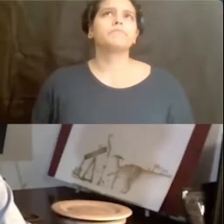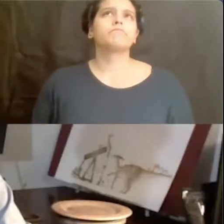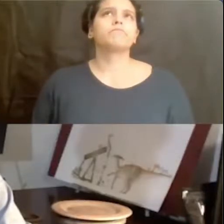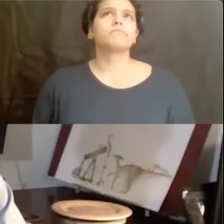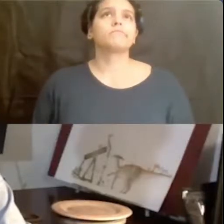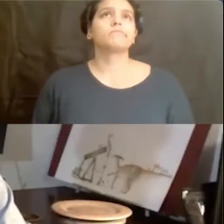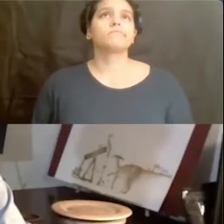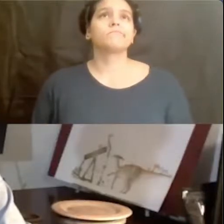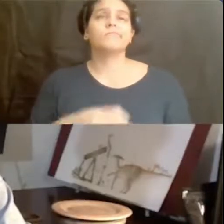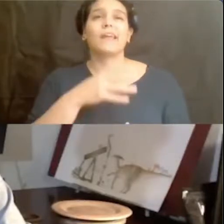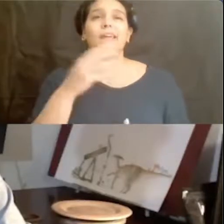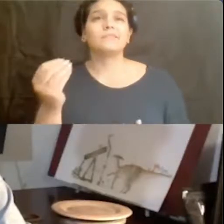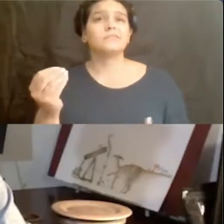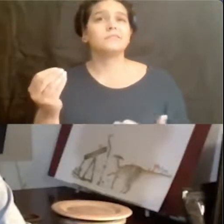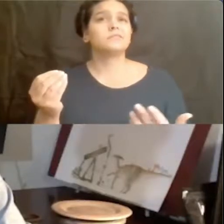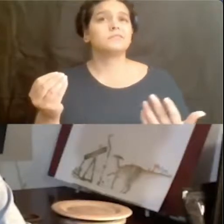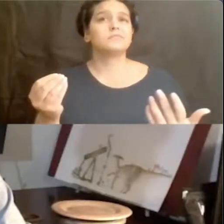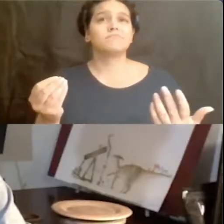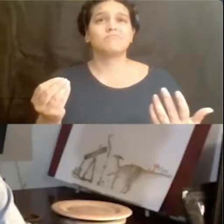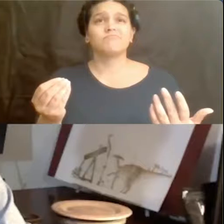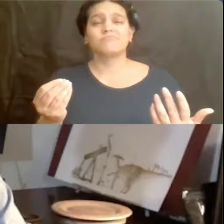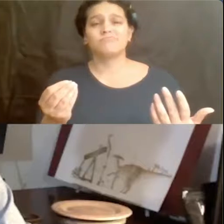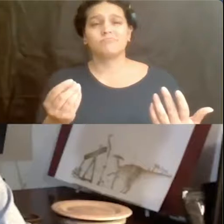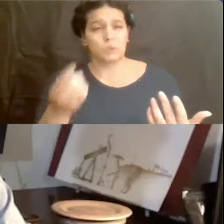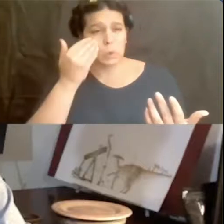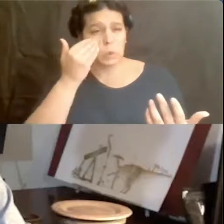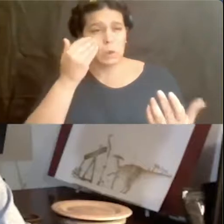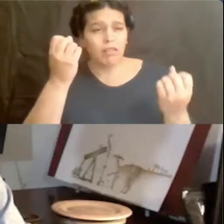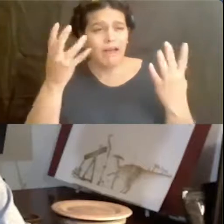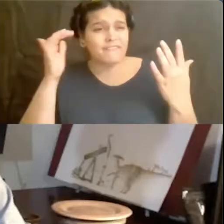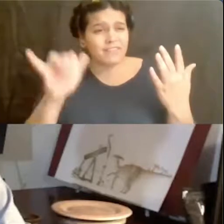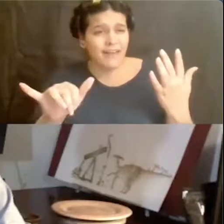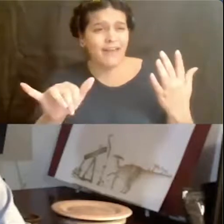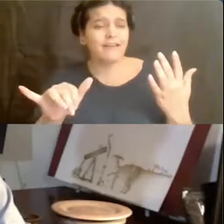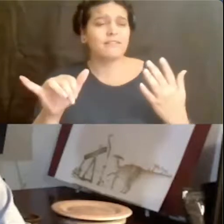And a lot of that, I think,